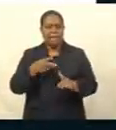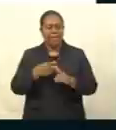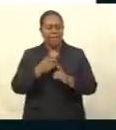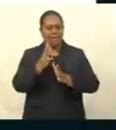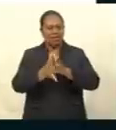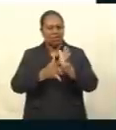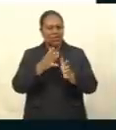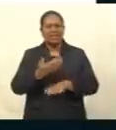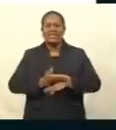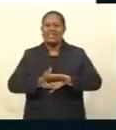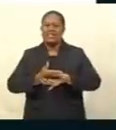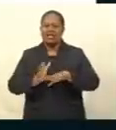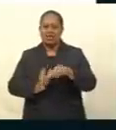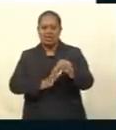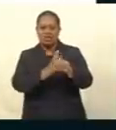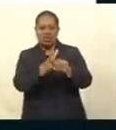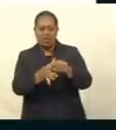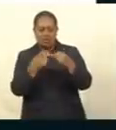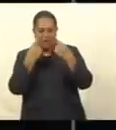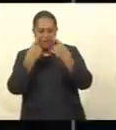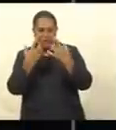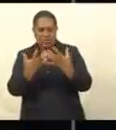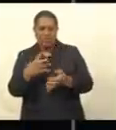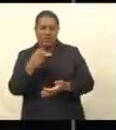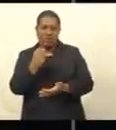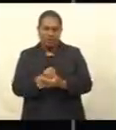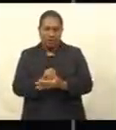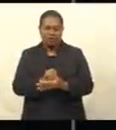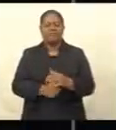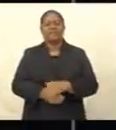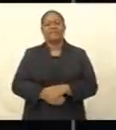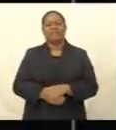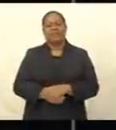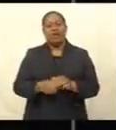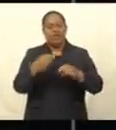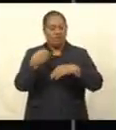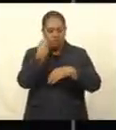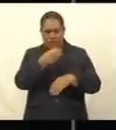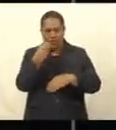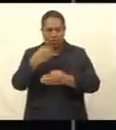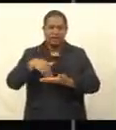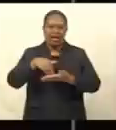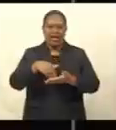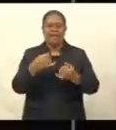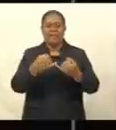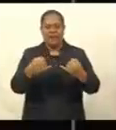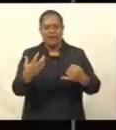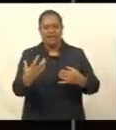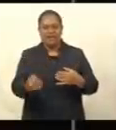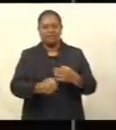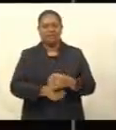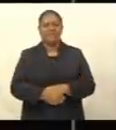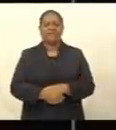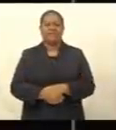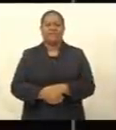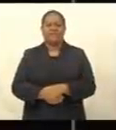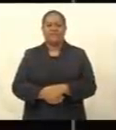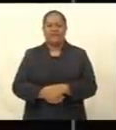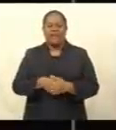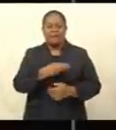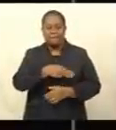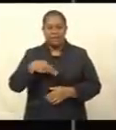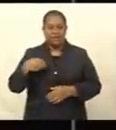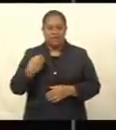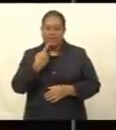2 new COVID-19 cases confirmed, food ration helpline inundated with calls, and